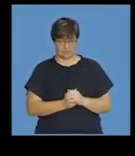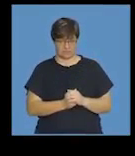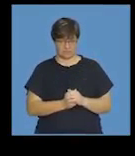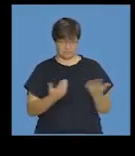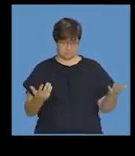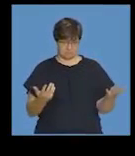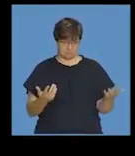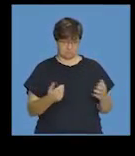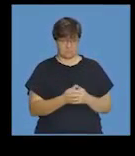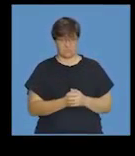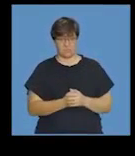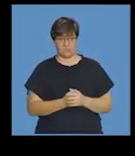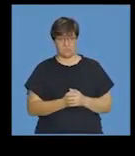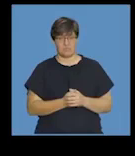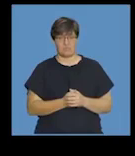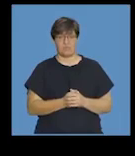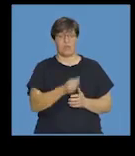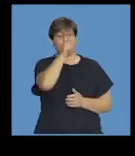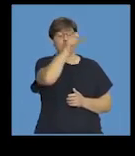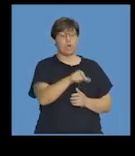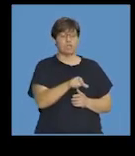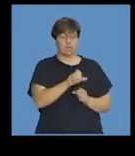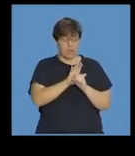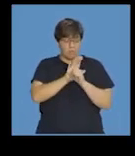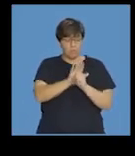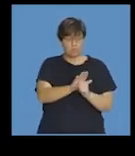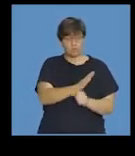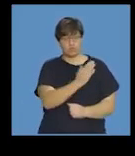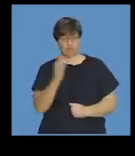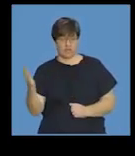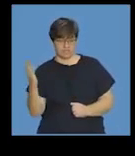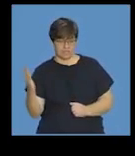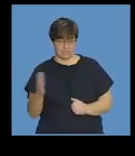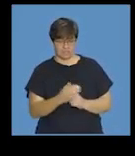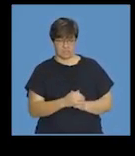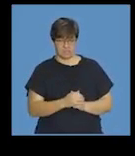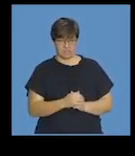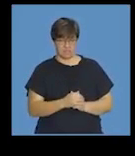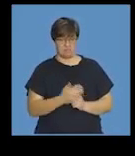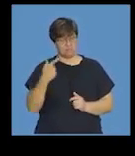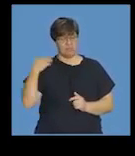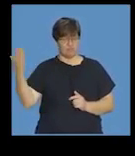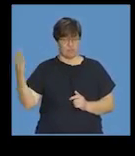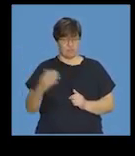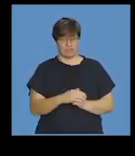We have our box. Person is pushing it to the right, so we've got to remember which way is right. It's that way.